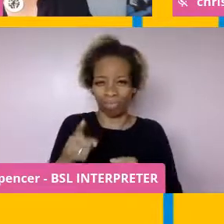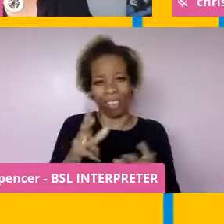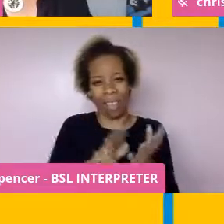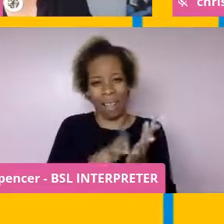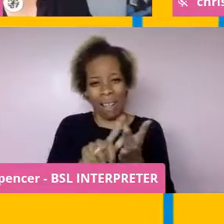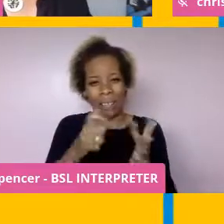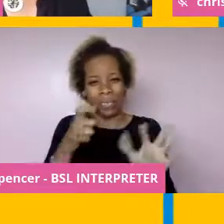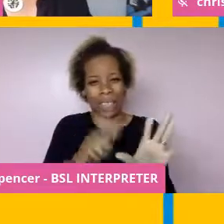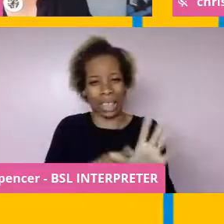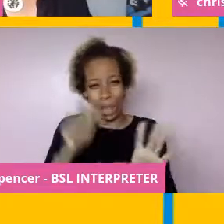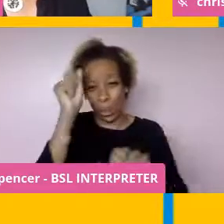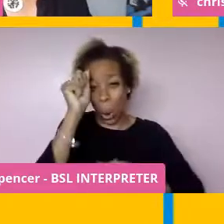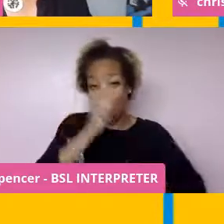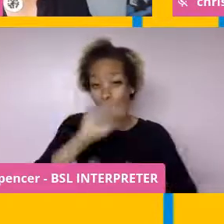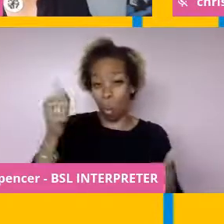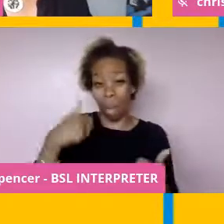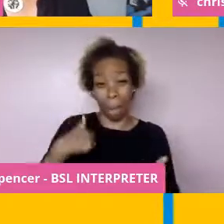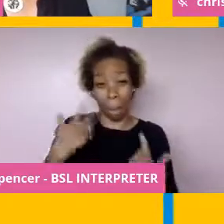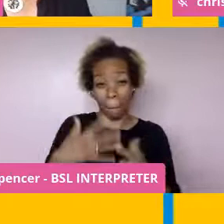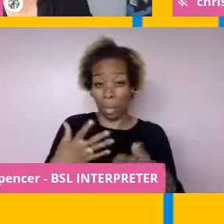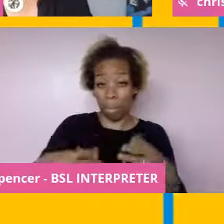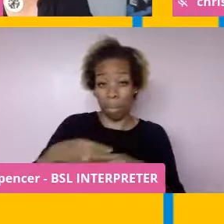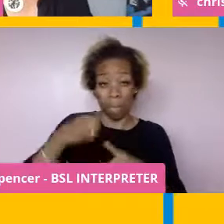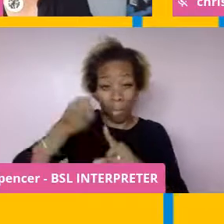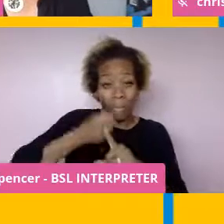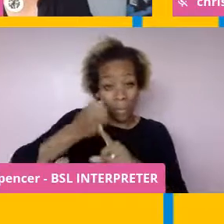Committee as a whole were